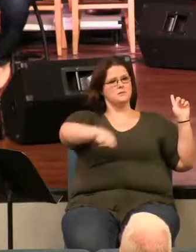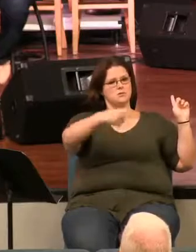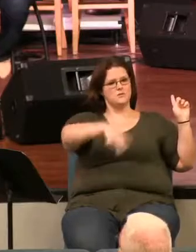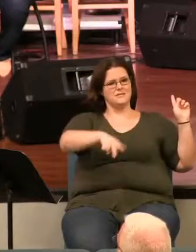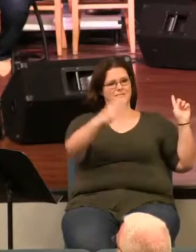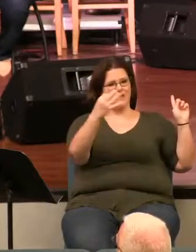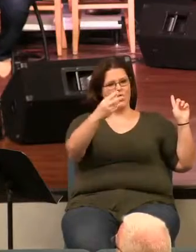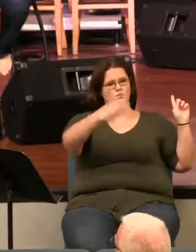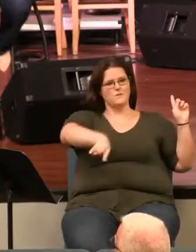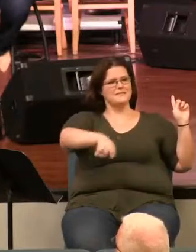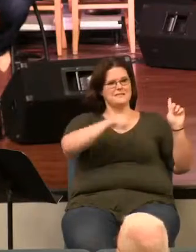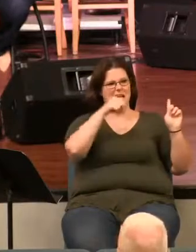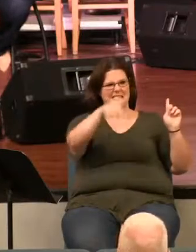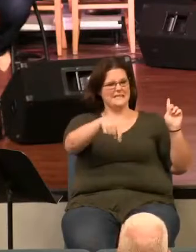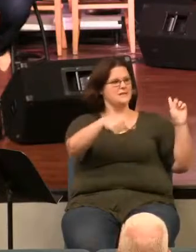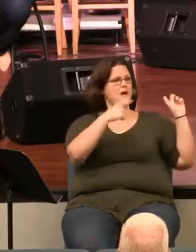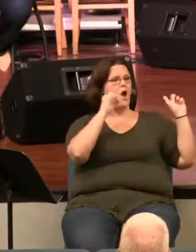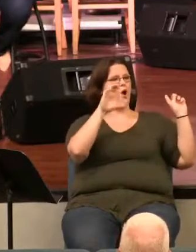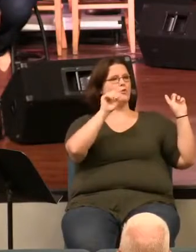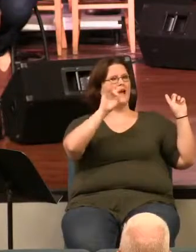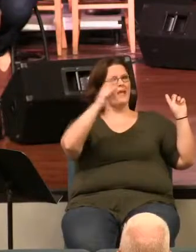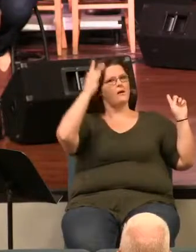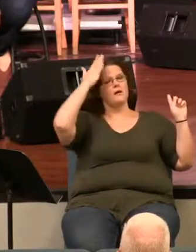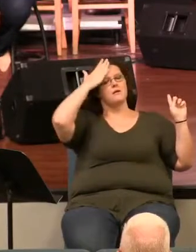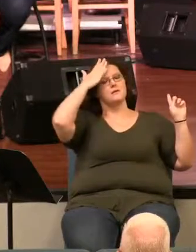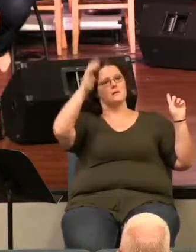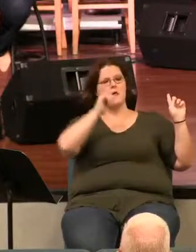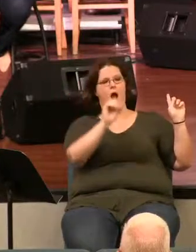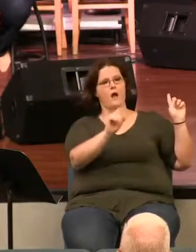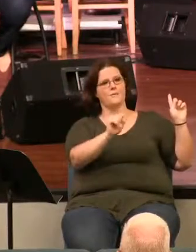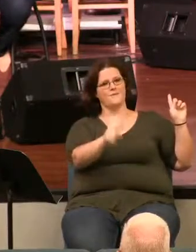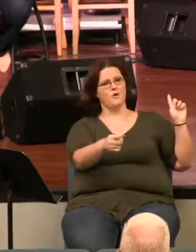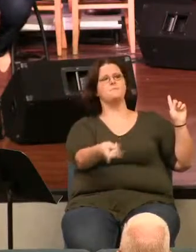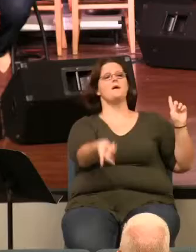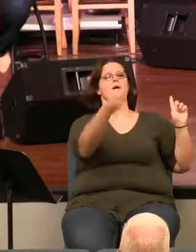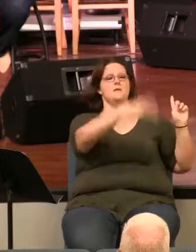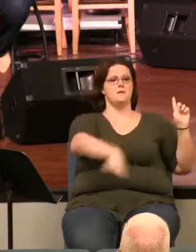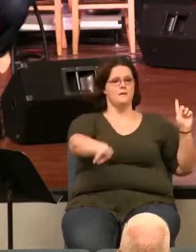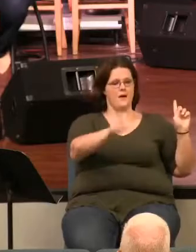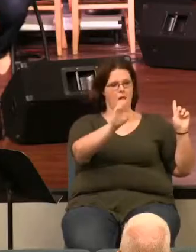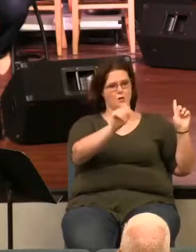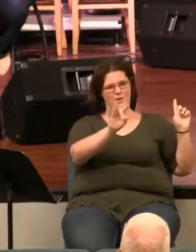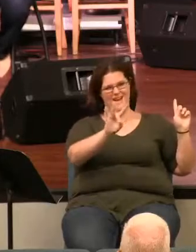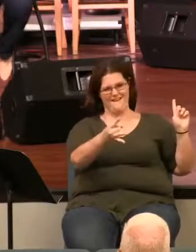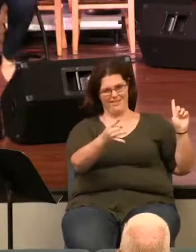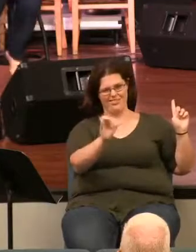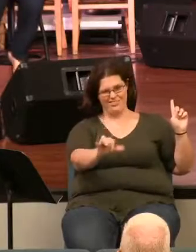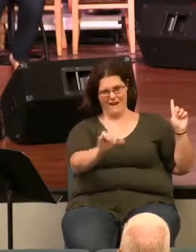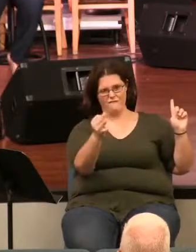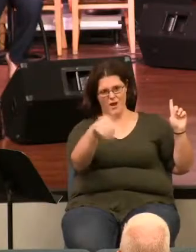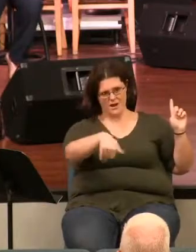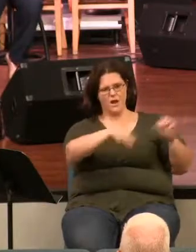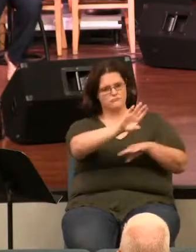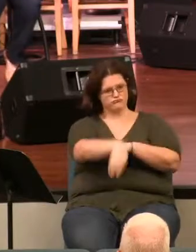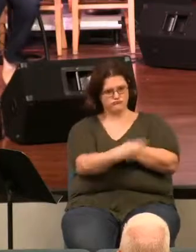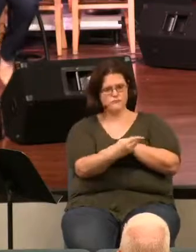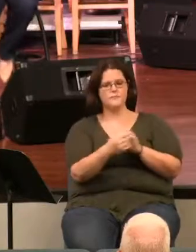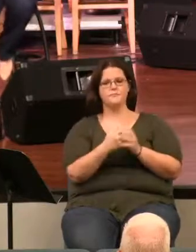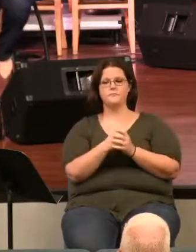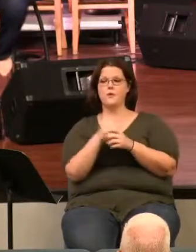Two Fridays. Oh, October 8th. Thank you, brother. That's not this week, but the following week. Workers and teachers